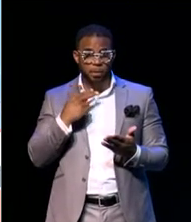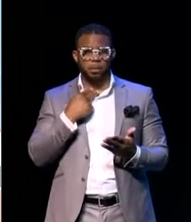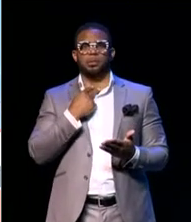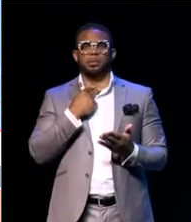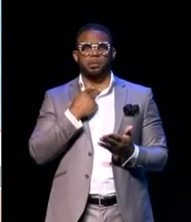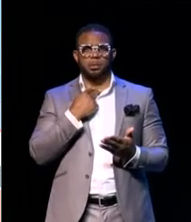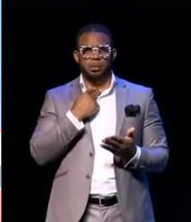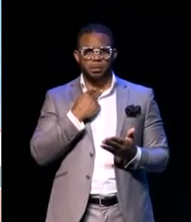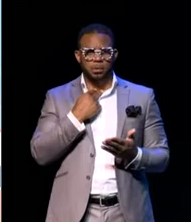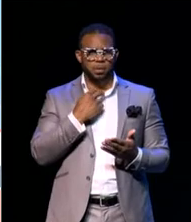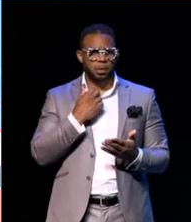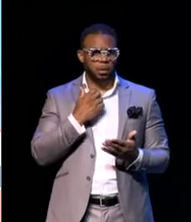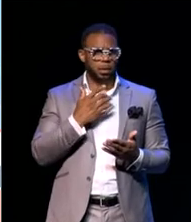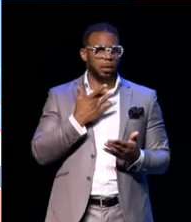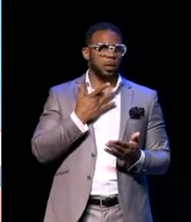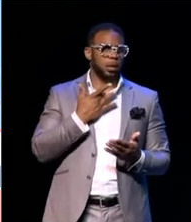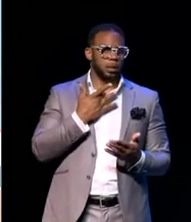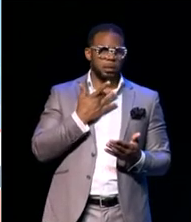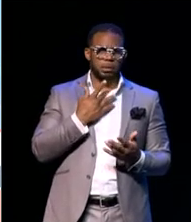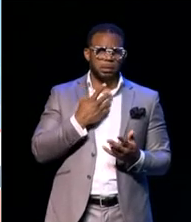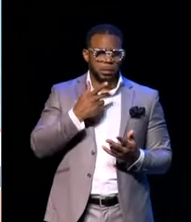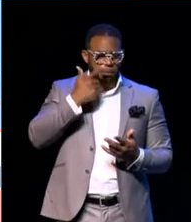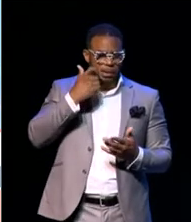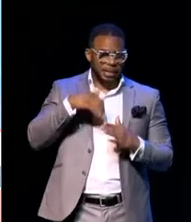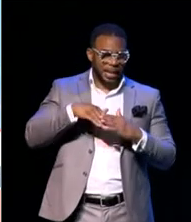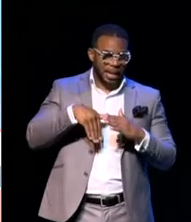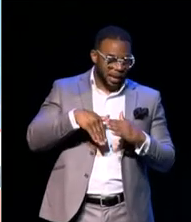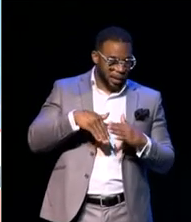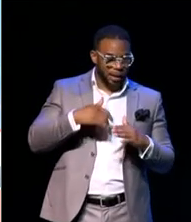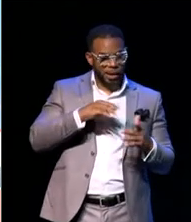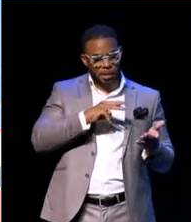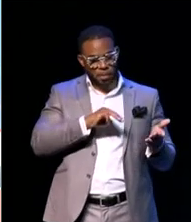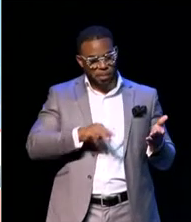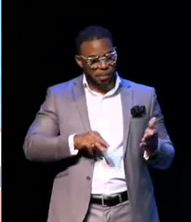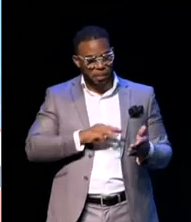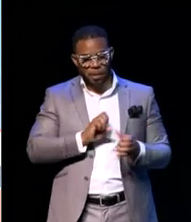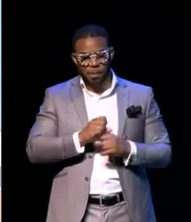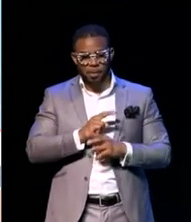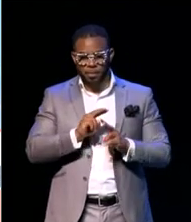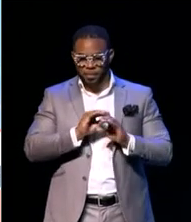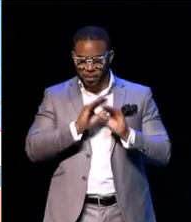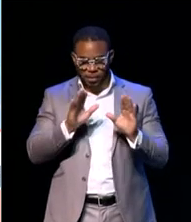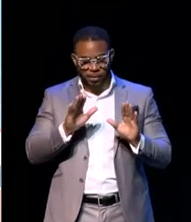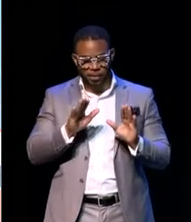short, or they thought would be caught short because of the lack, as the mayor made very clear,